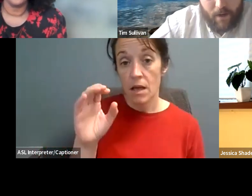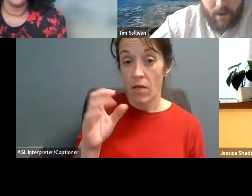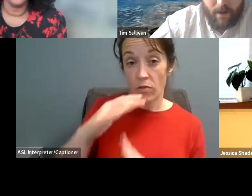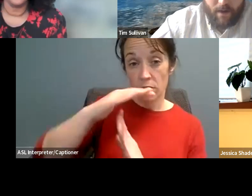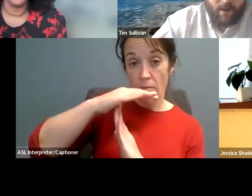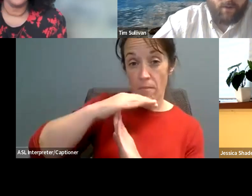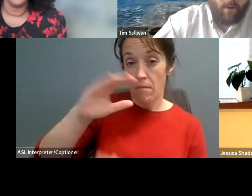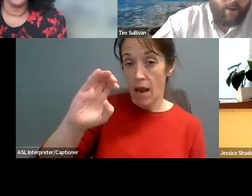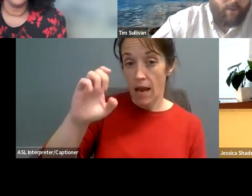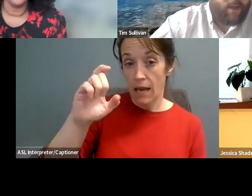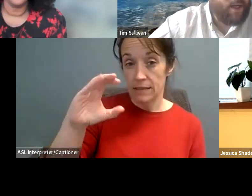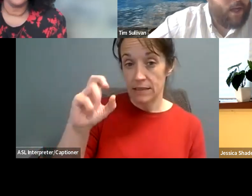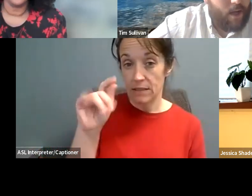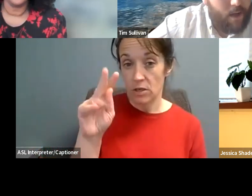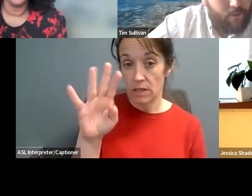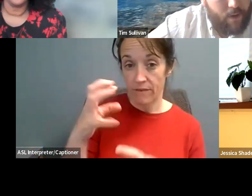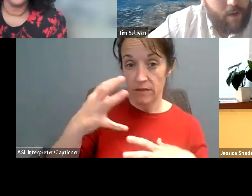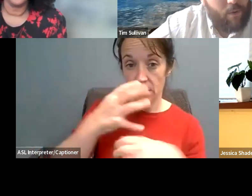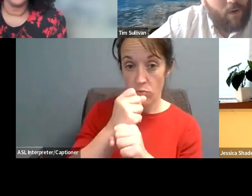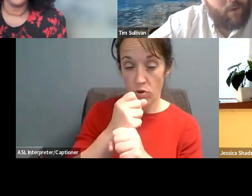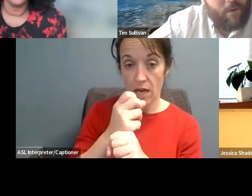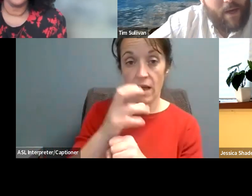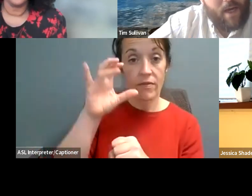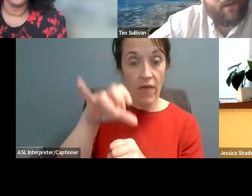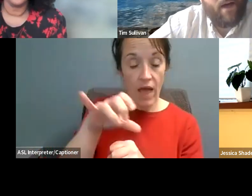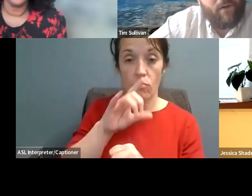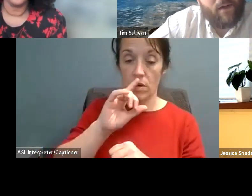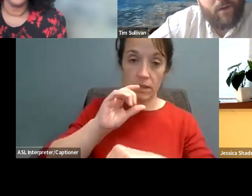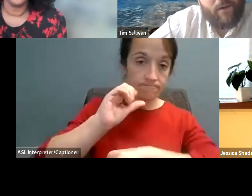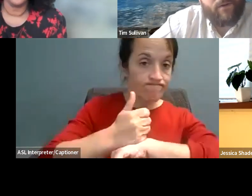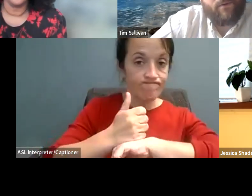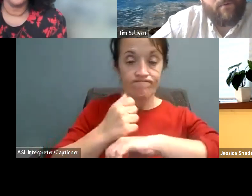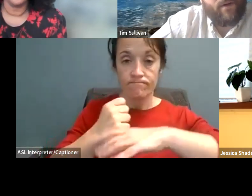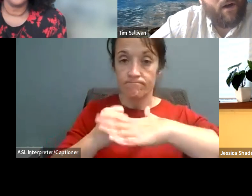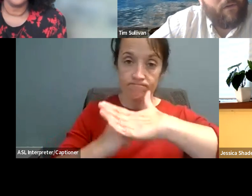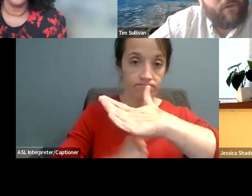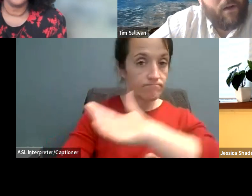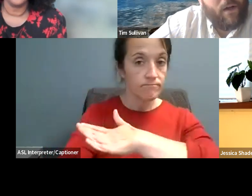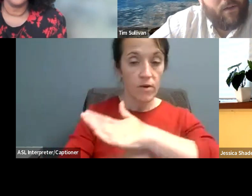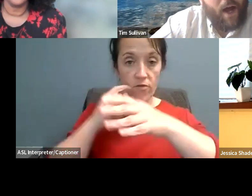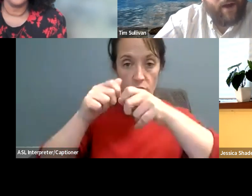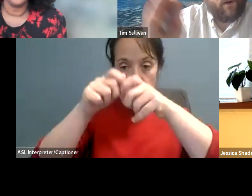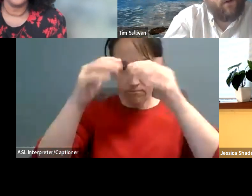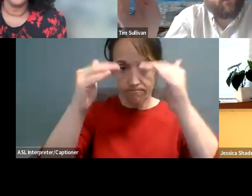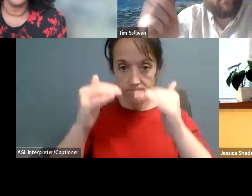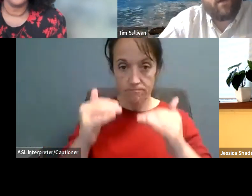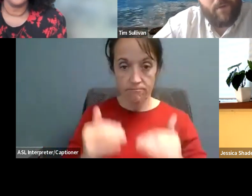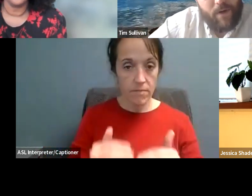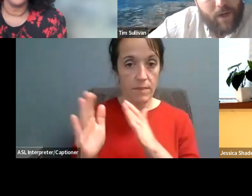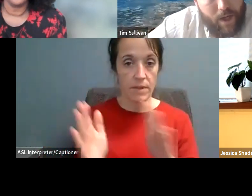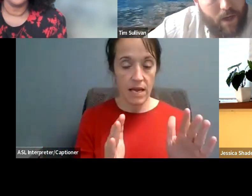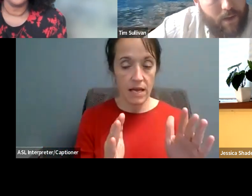plan. So it's really important to me to have a clear description of the